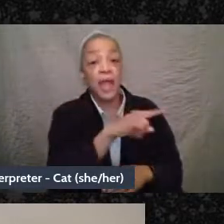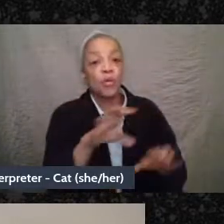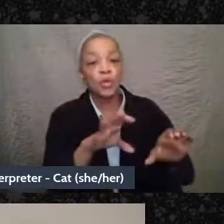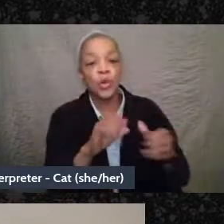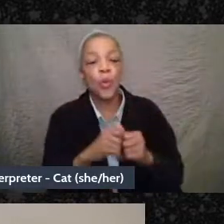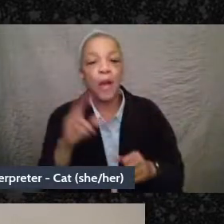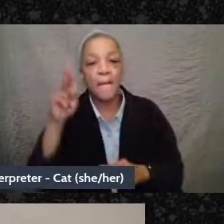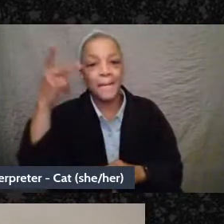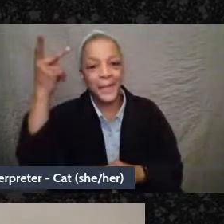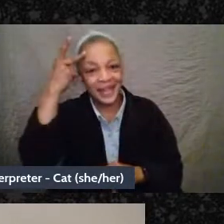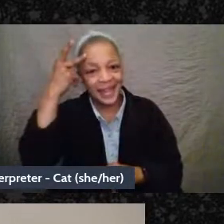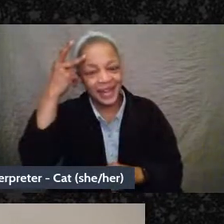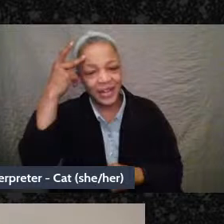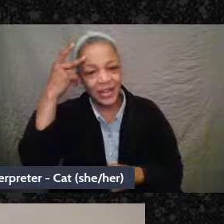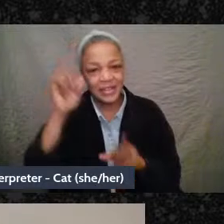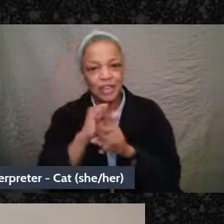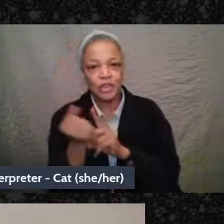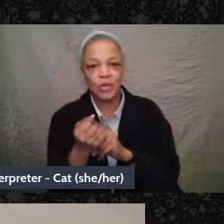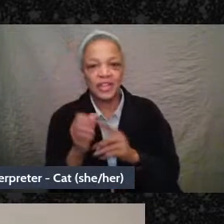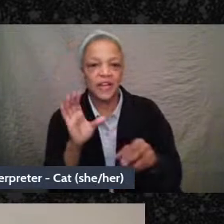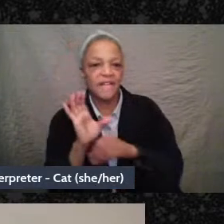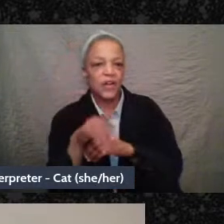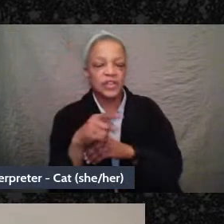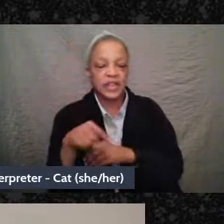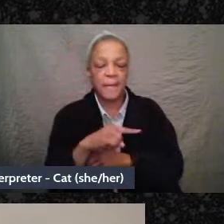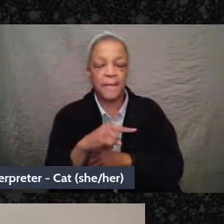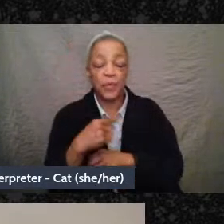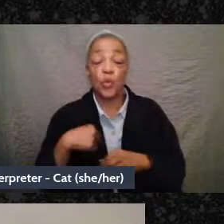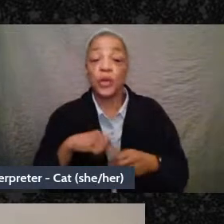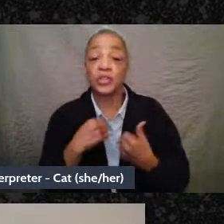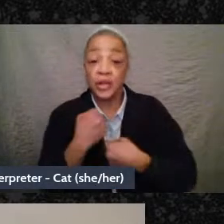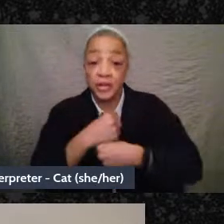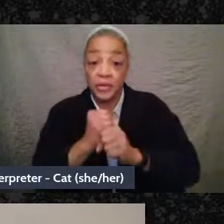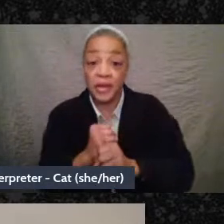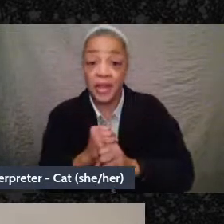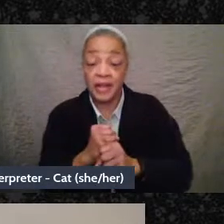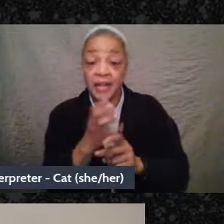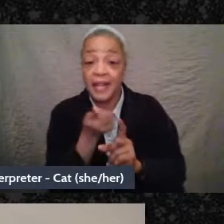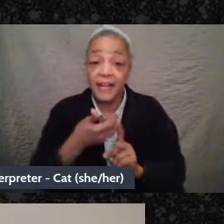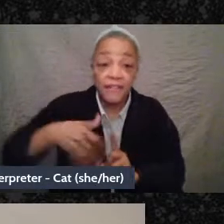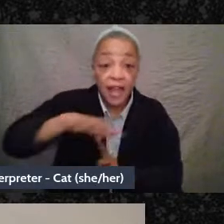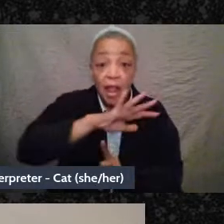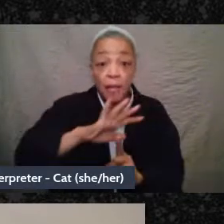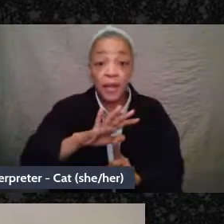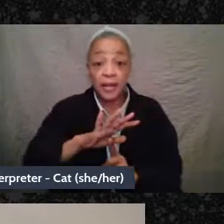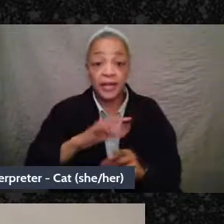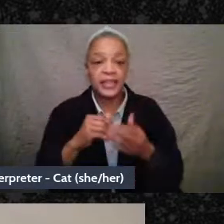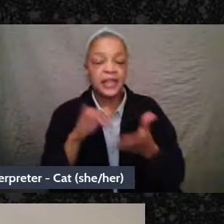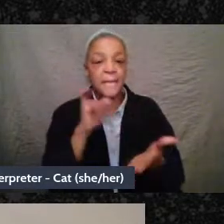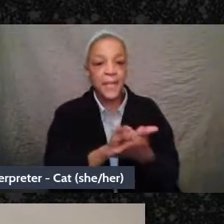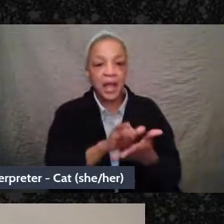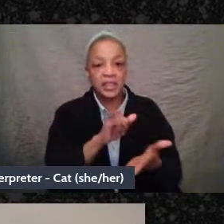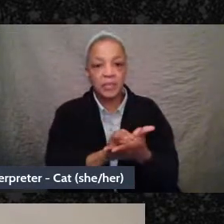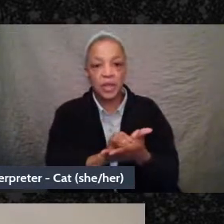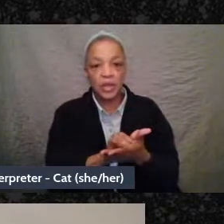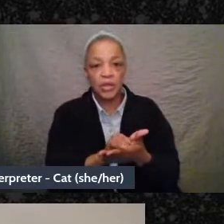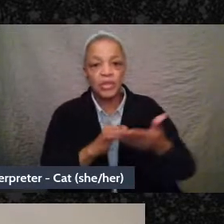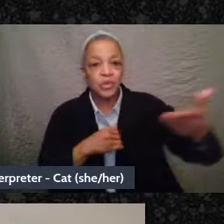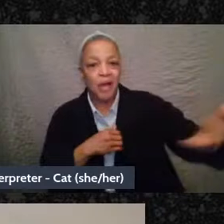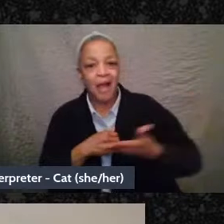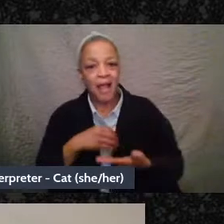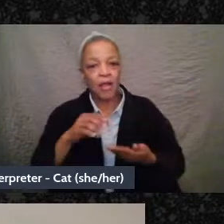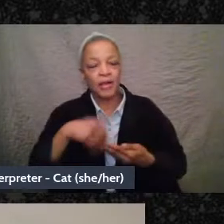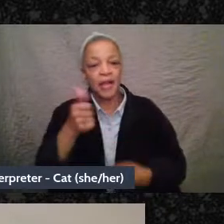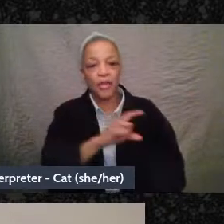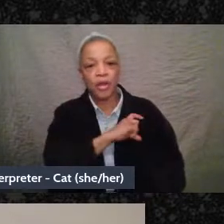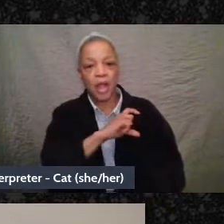weather is forcing them to do. And we're trying to create an environment in which it's impossible to hire another cop. It's